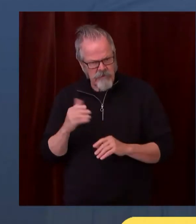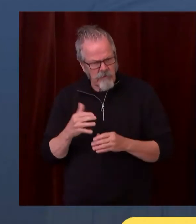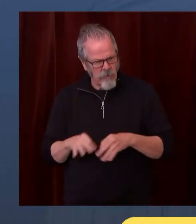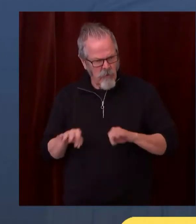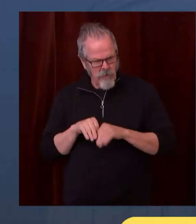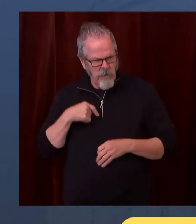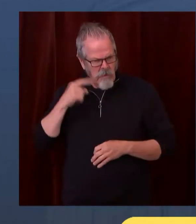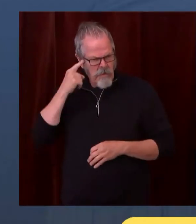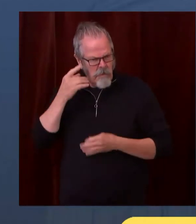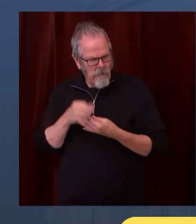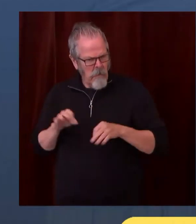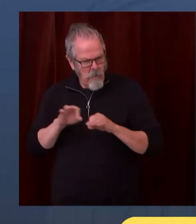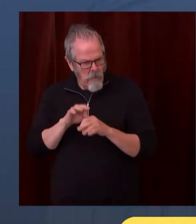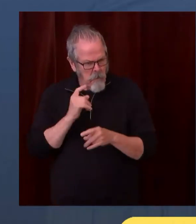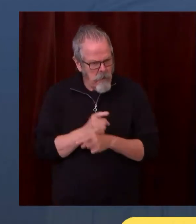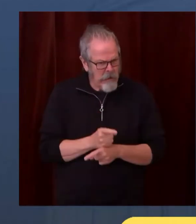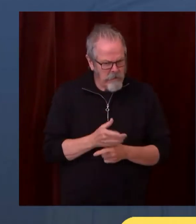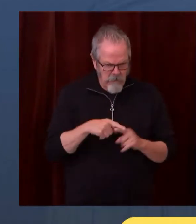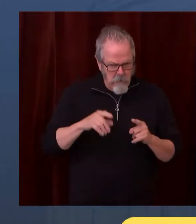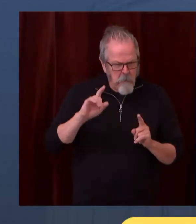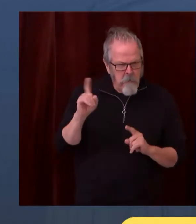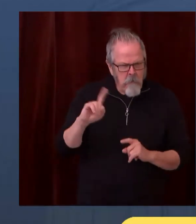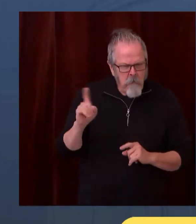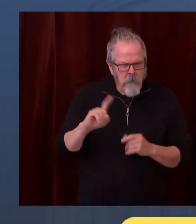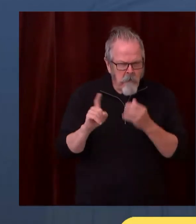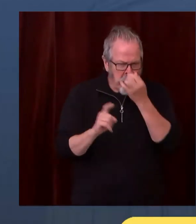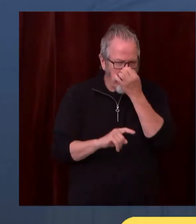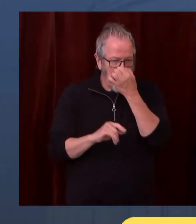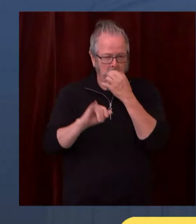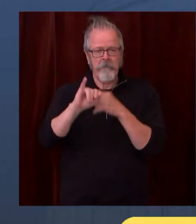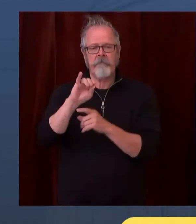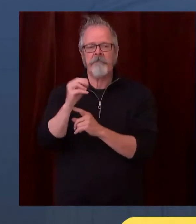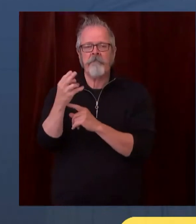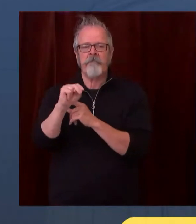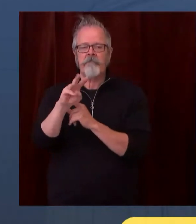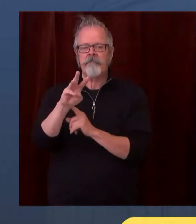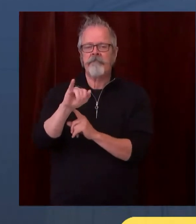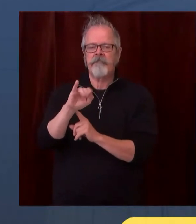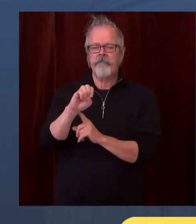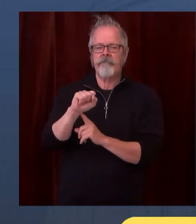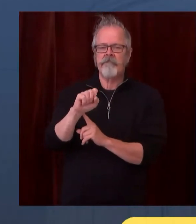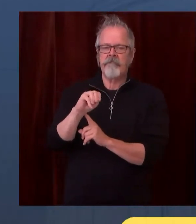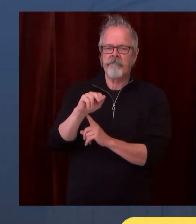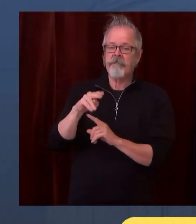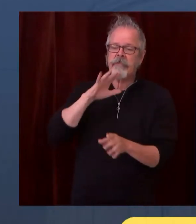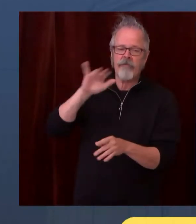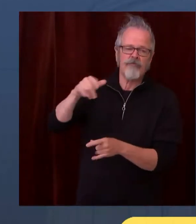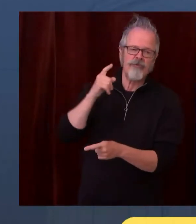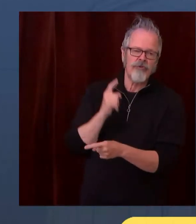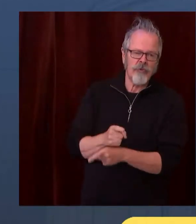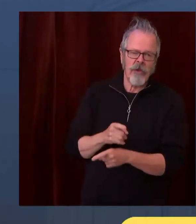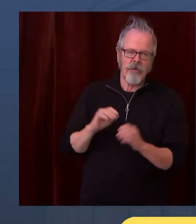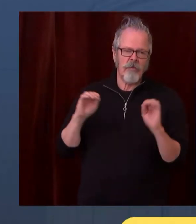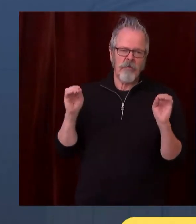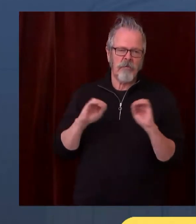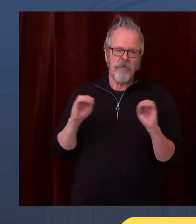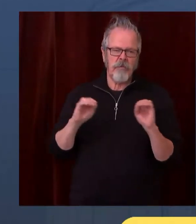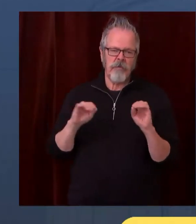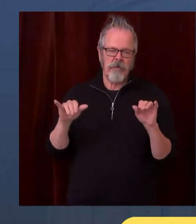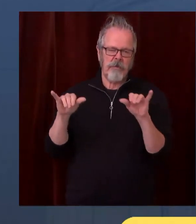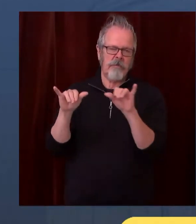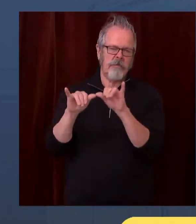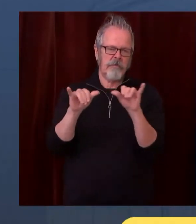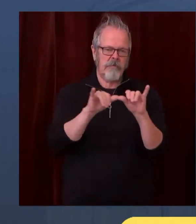Sure. We don't have specific performance measures posted at this time. We are collecting the data.